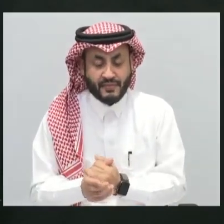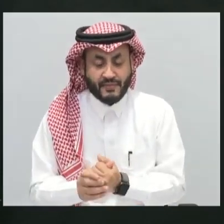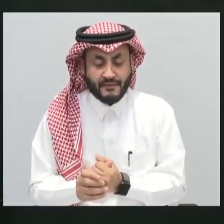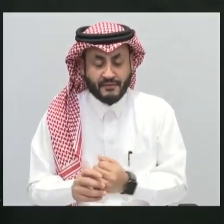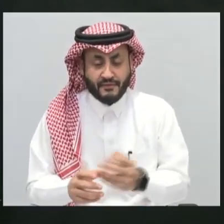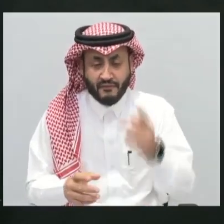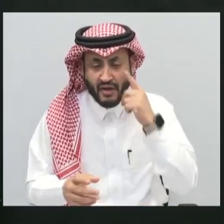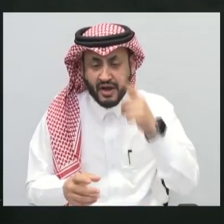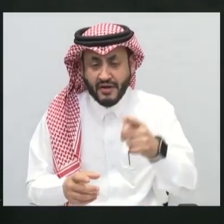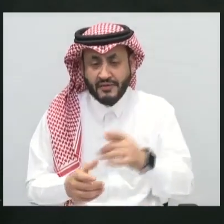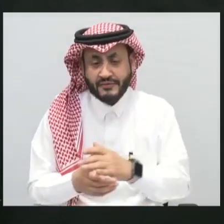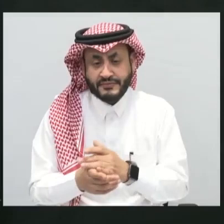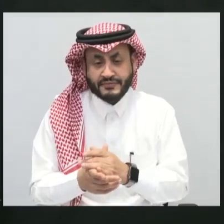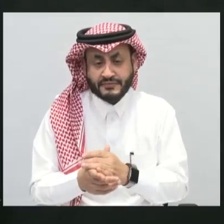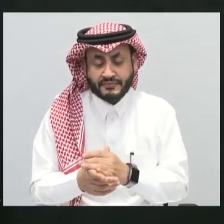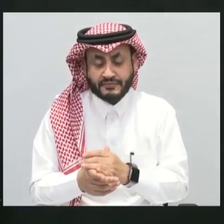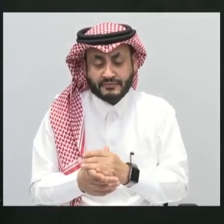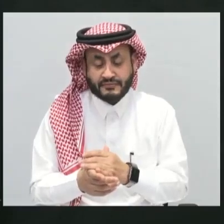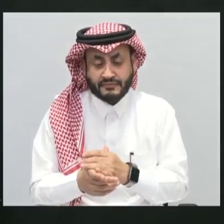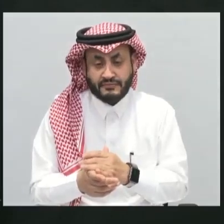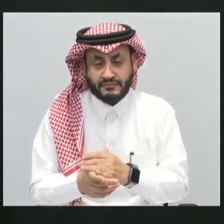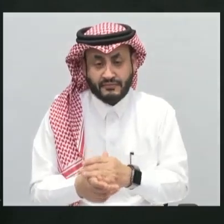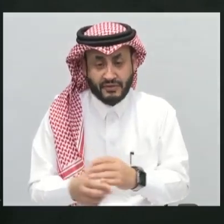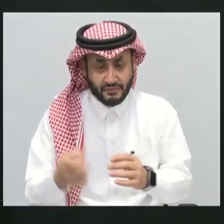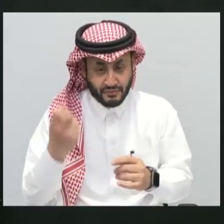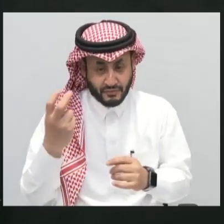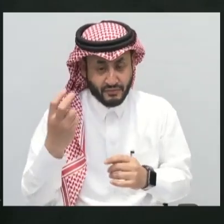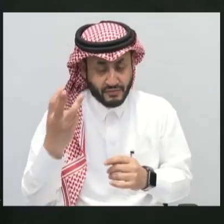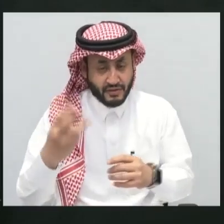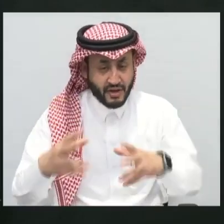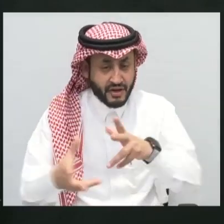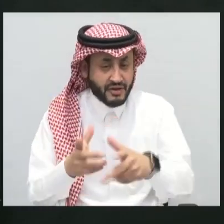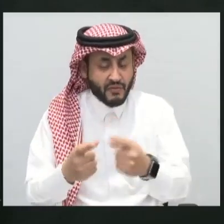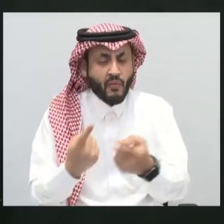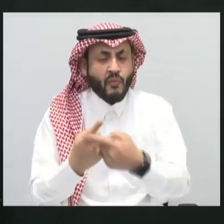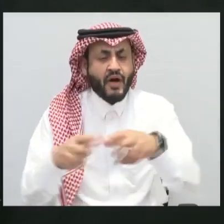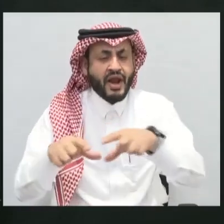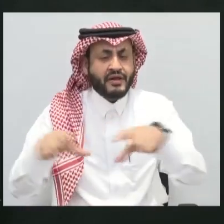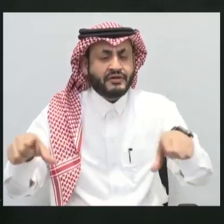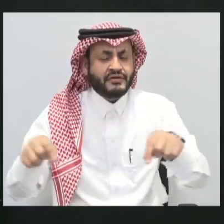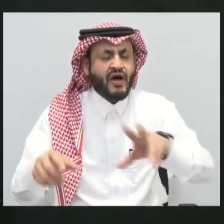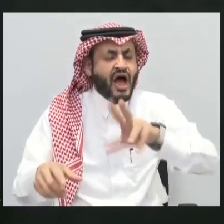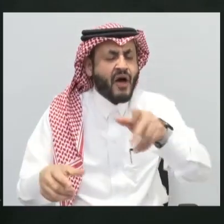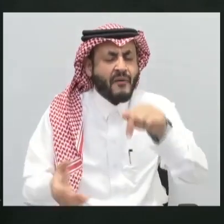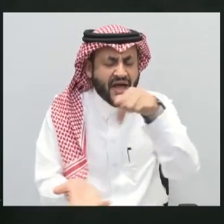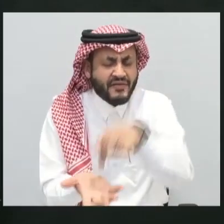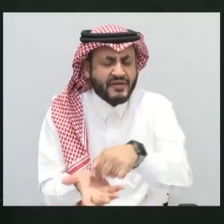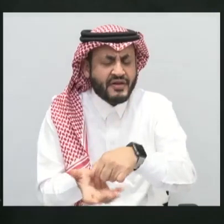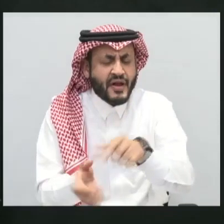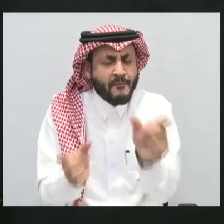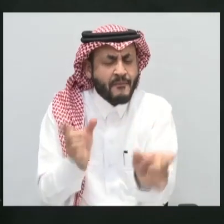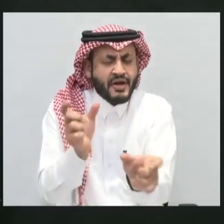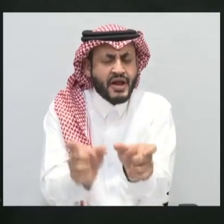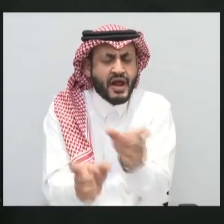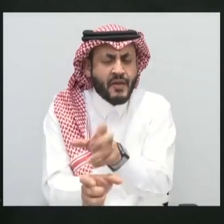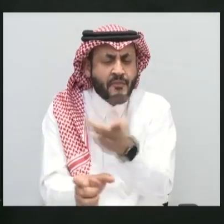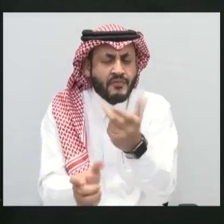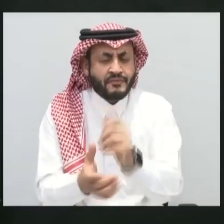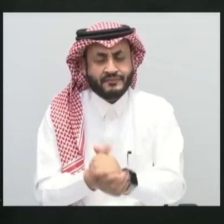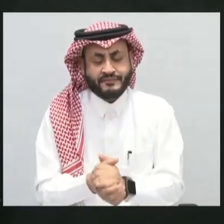if we come across two or three adjectives in one sentence, how exactly do we put them in order?